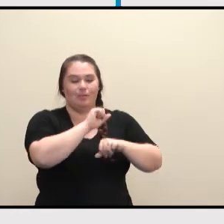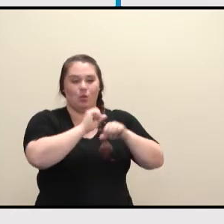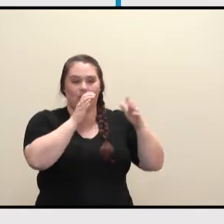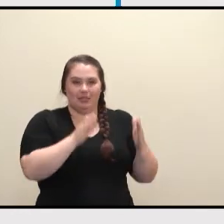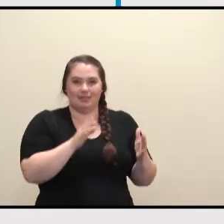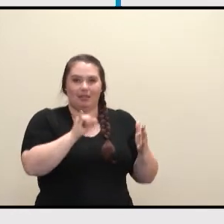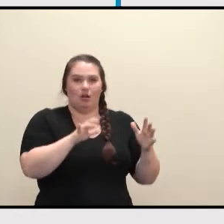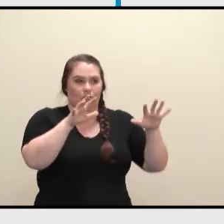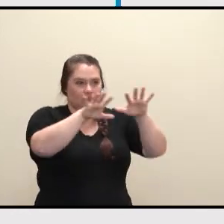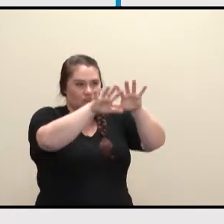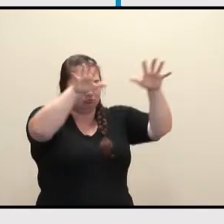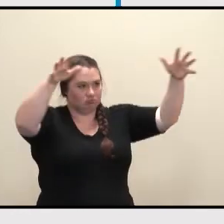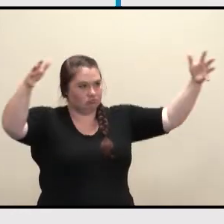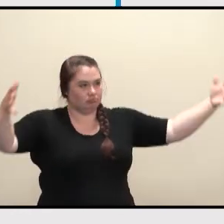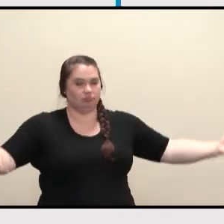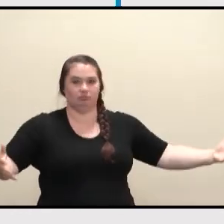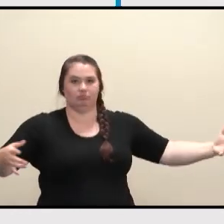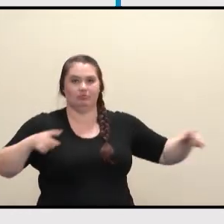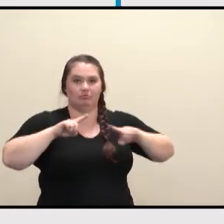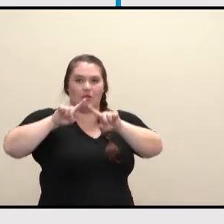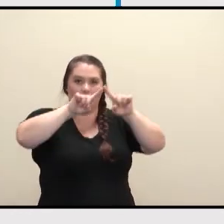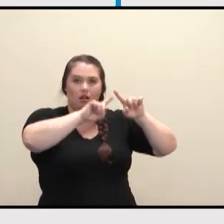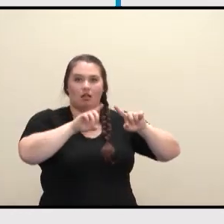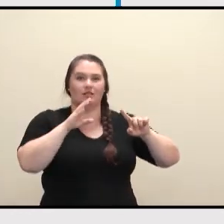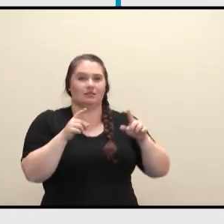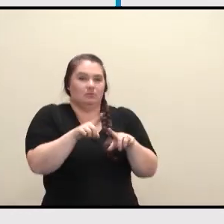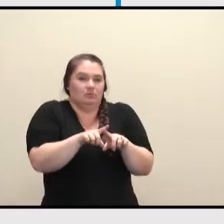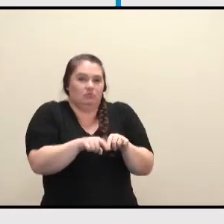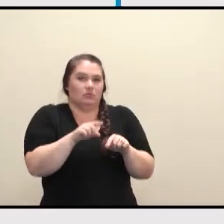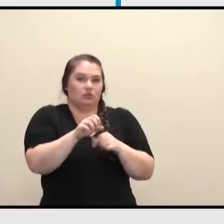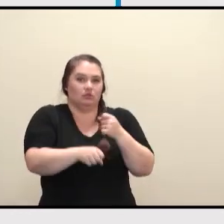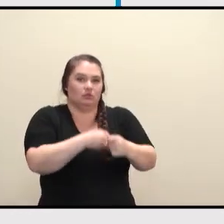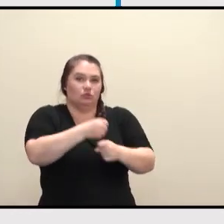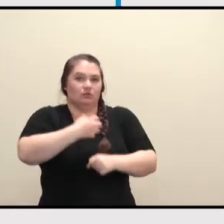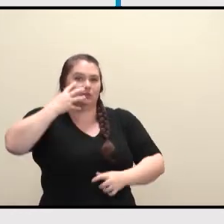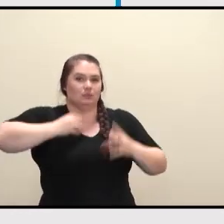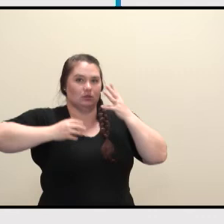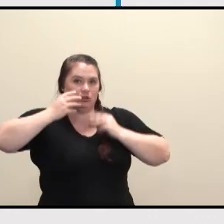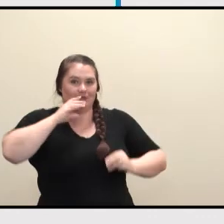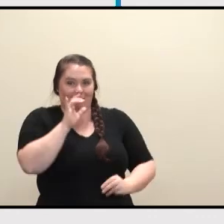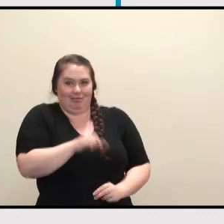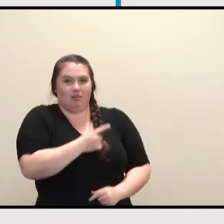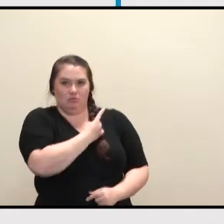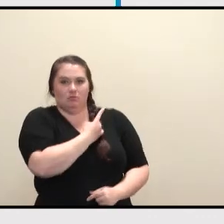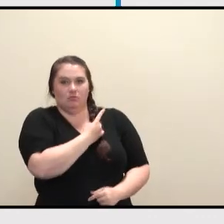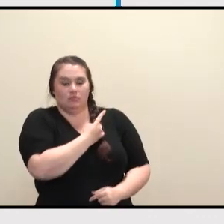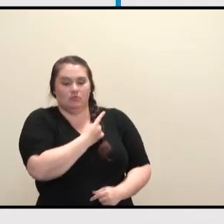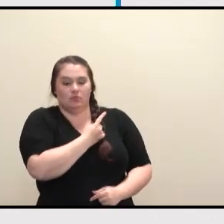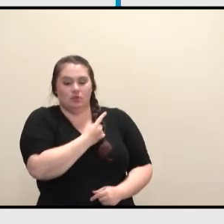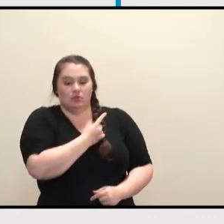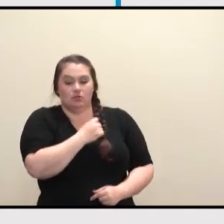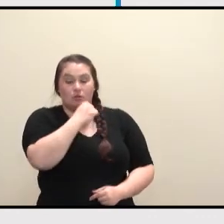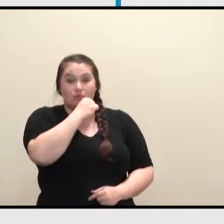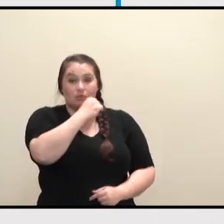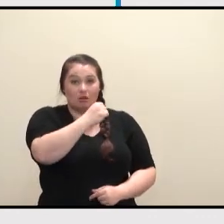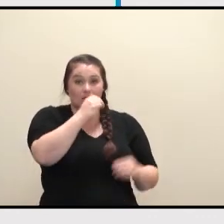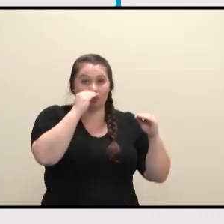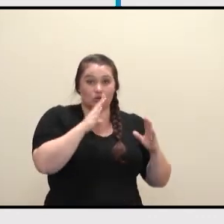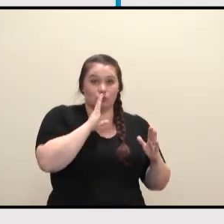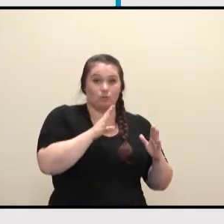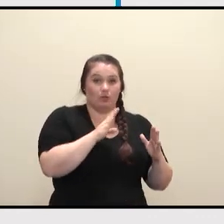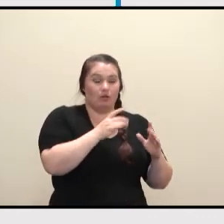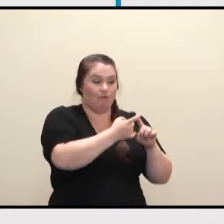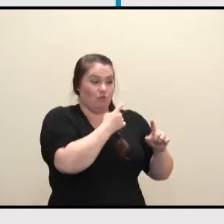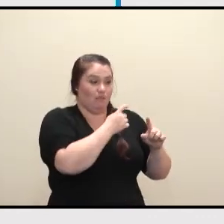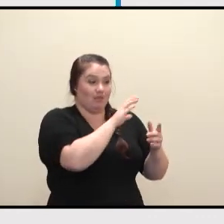it, and some that are above based on years of experience and things like that. So we pay non-teachers off the midpoint,